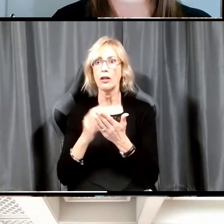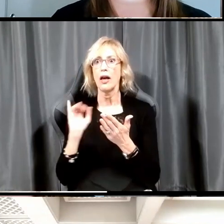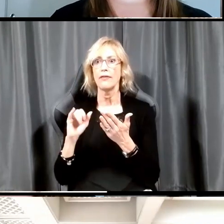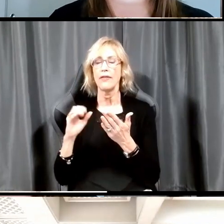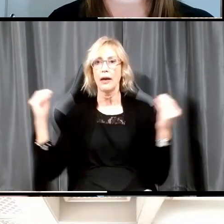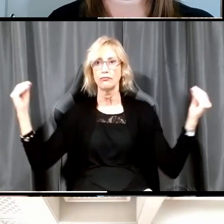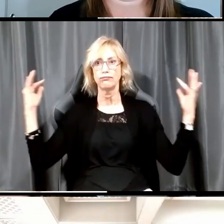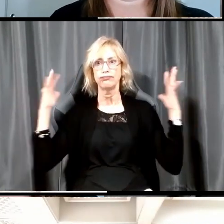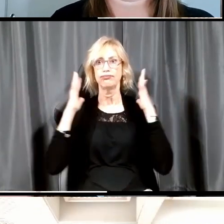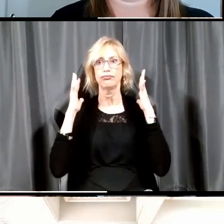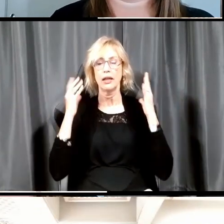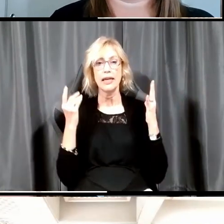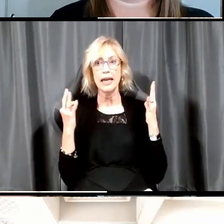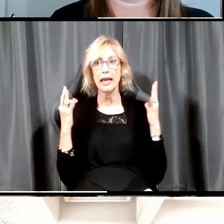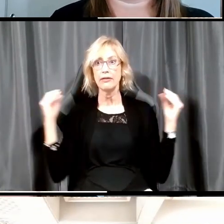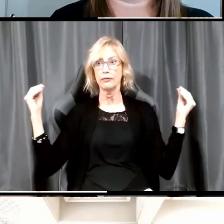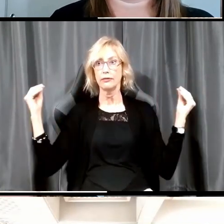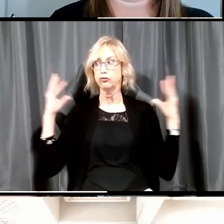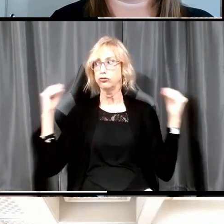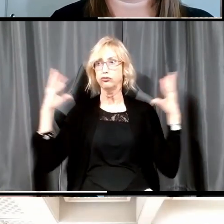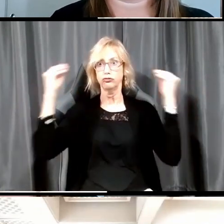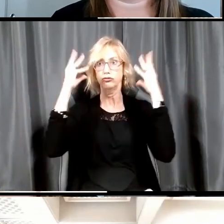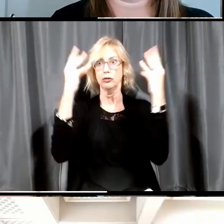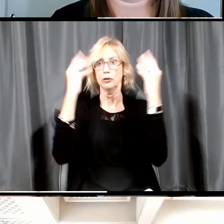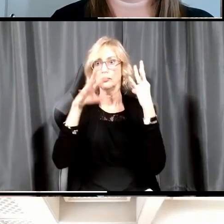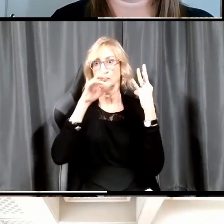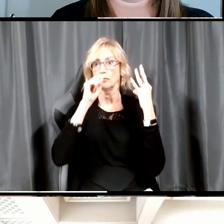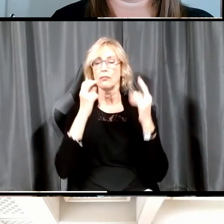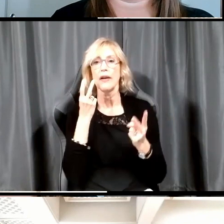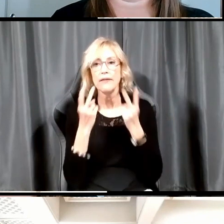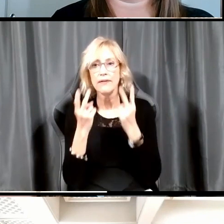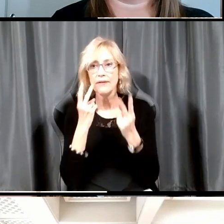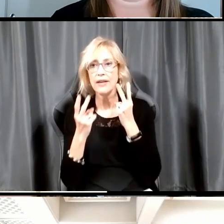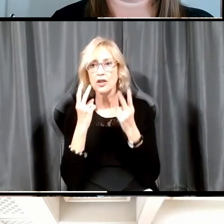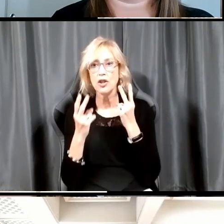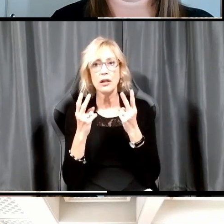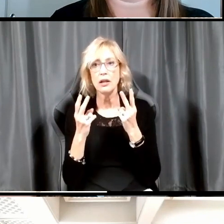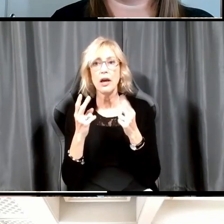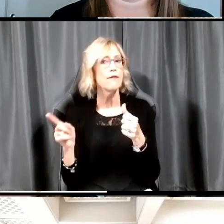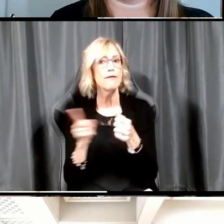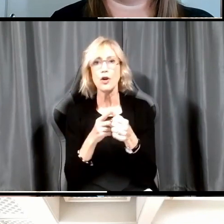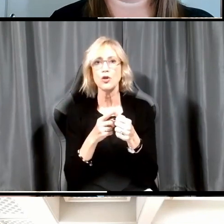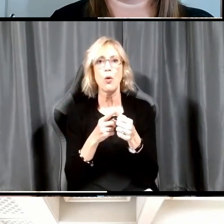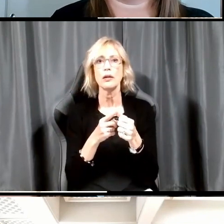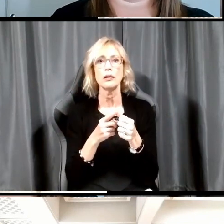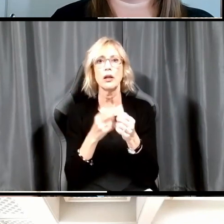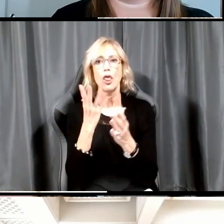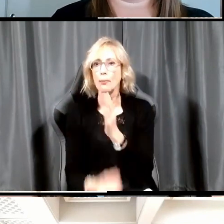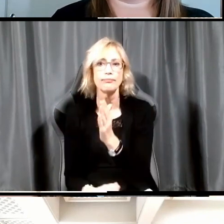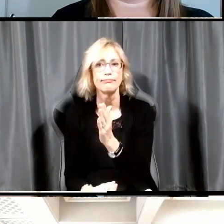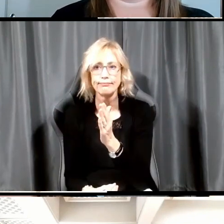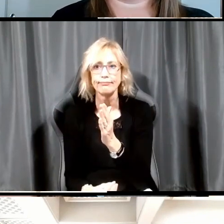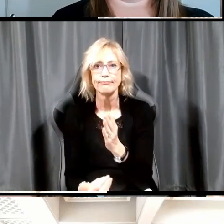And anytime a child has to compete those sensory inputs, vision is always the first one to go away. So when there is a